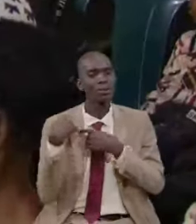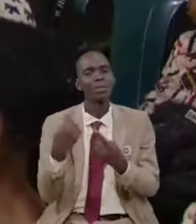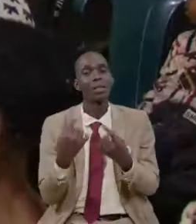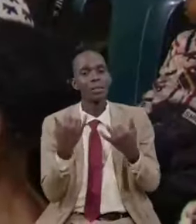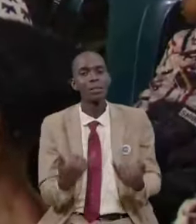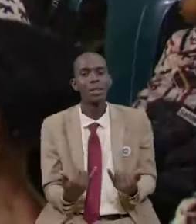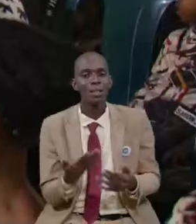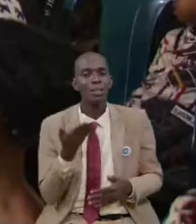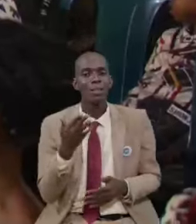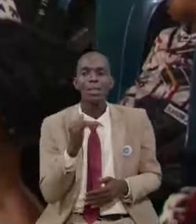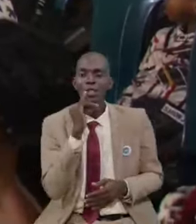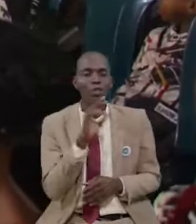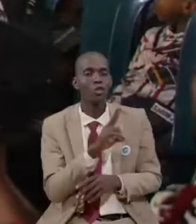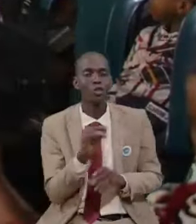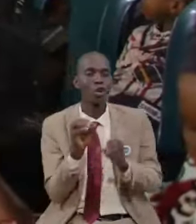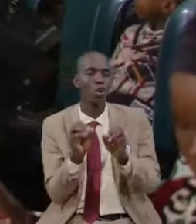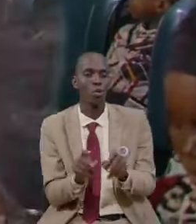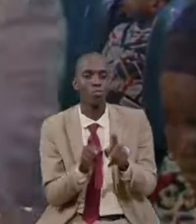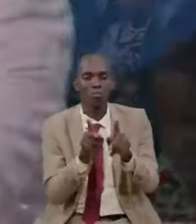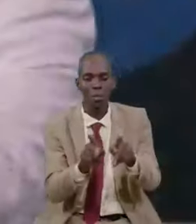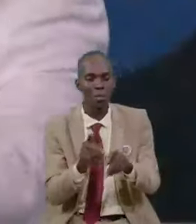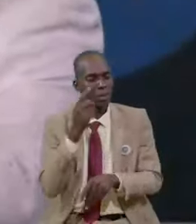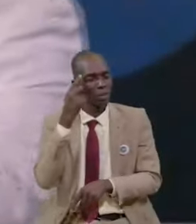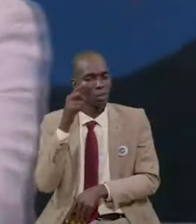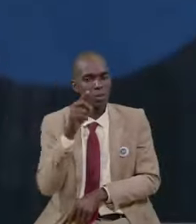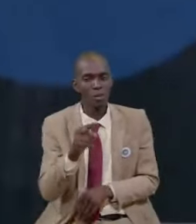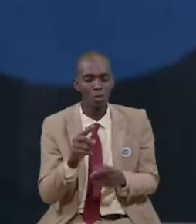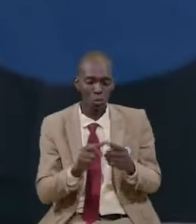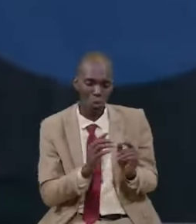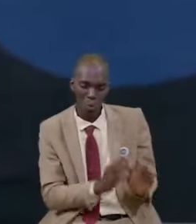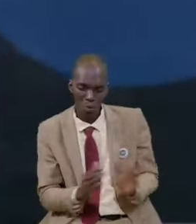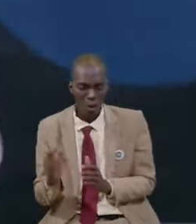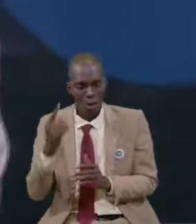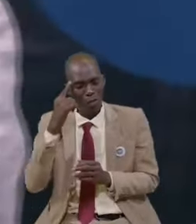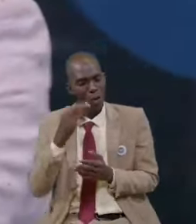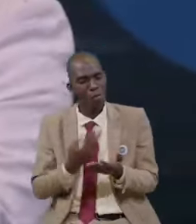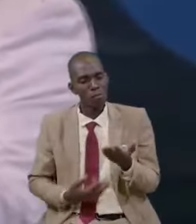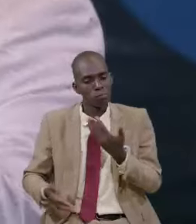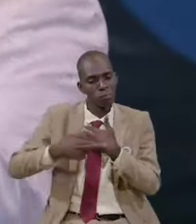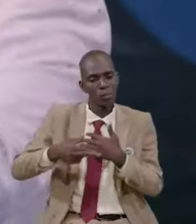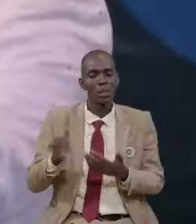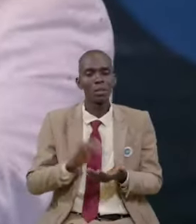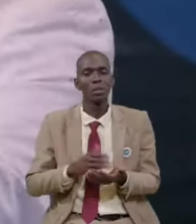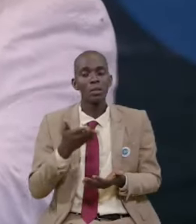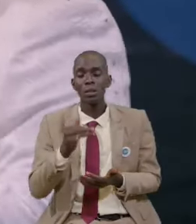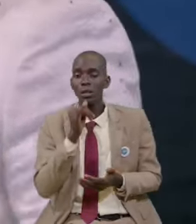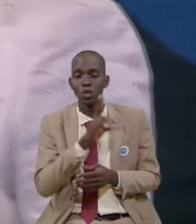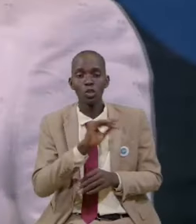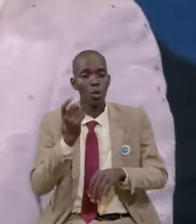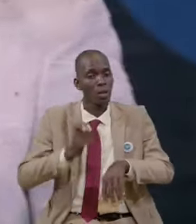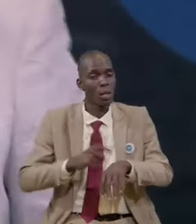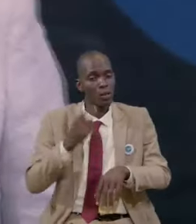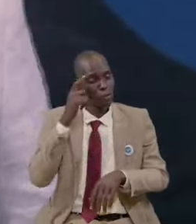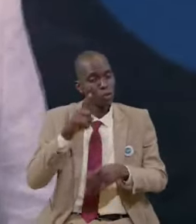There's no chance to make any restitution. There's no time to repent. And you are lost and lost